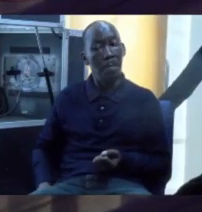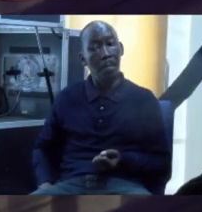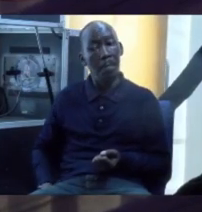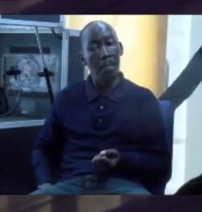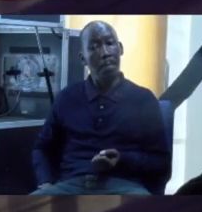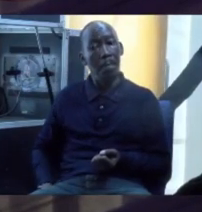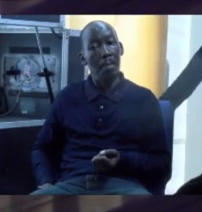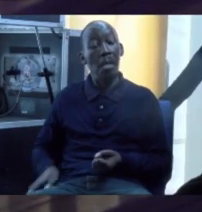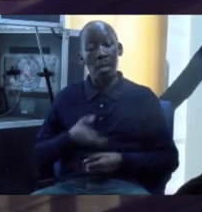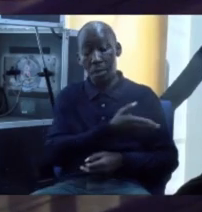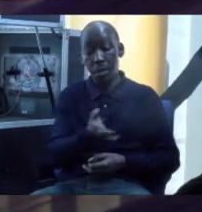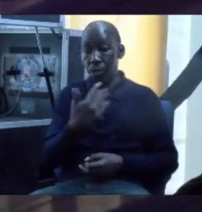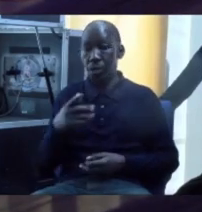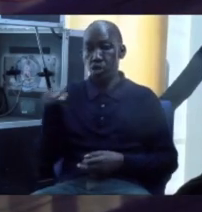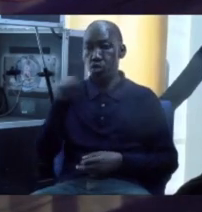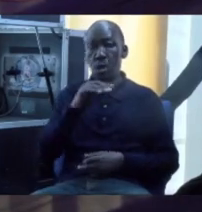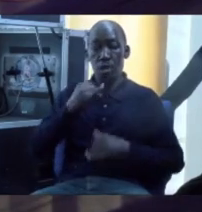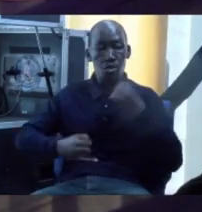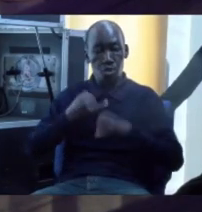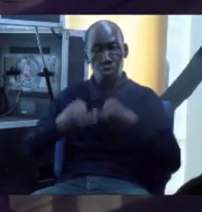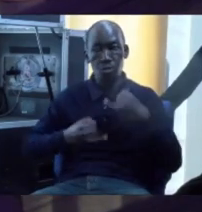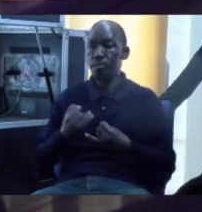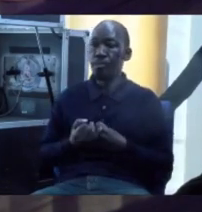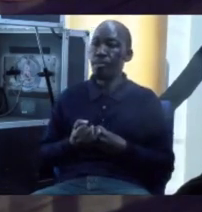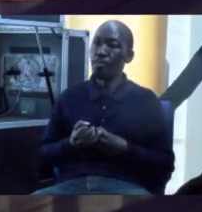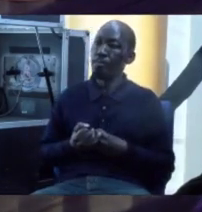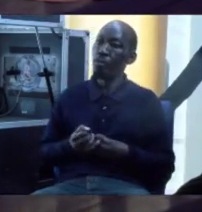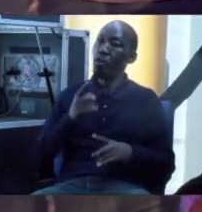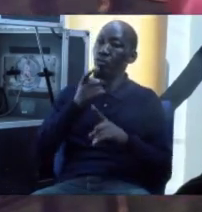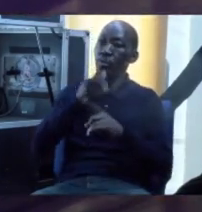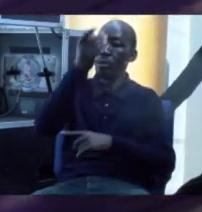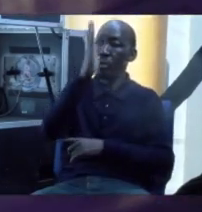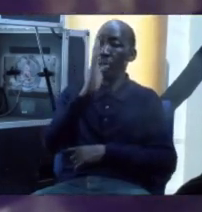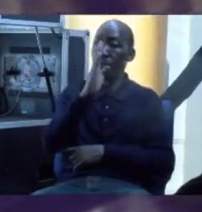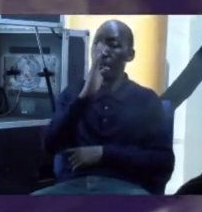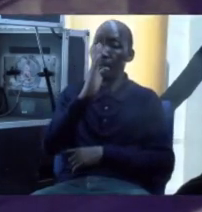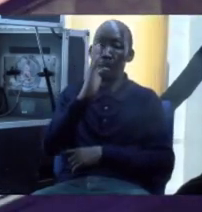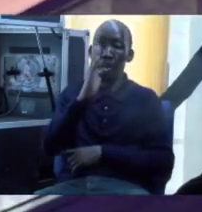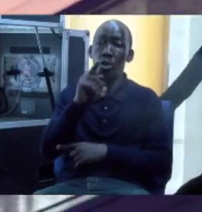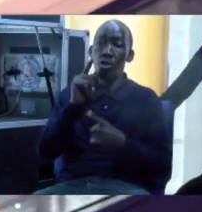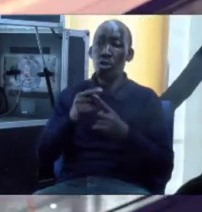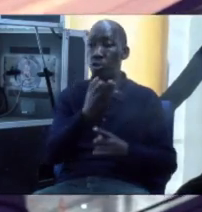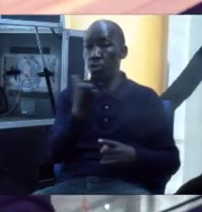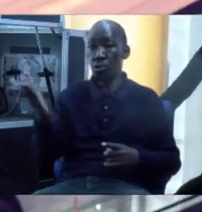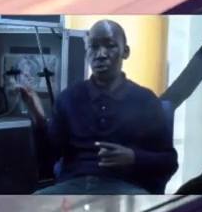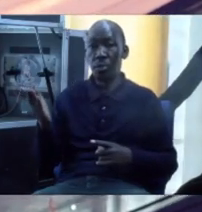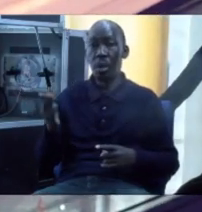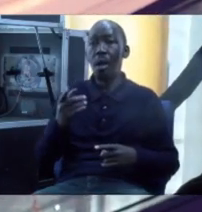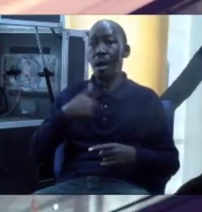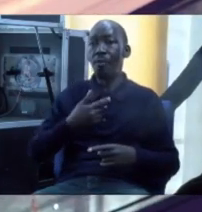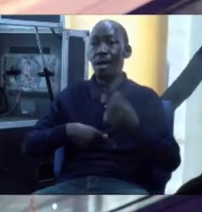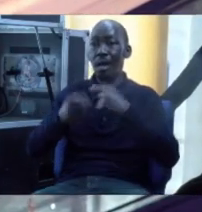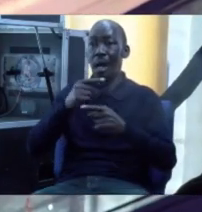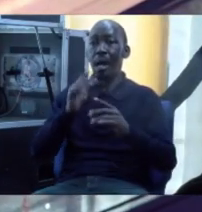These things you are enjoying vitu mnavyofurahia from God kutoka kwa Mungu to you kwako, they have come at no